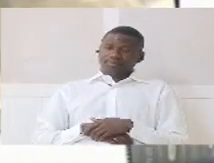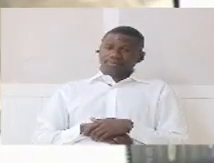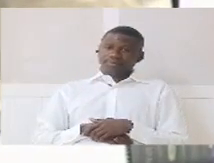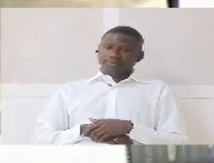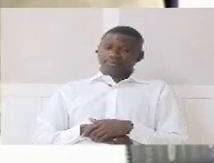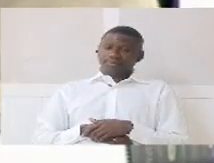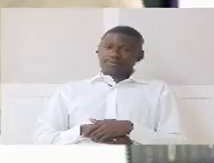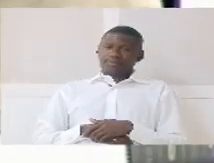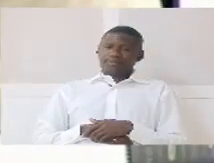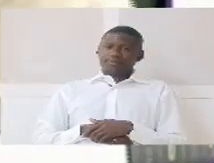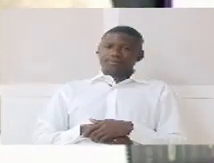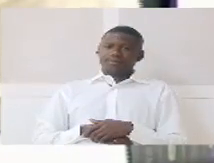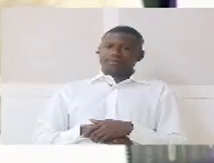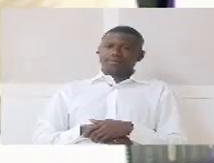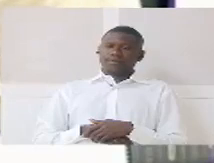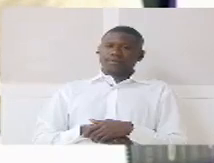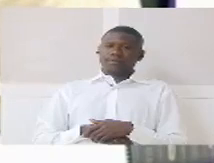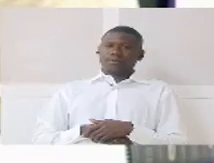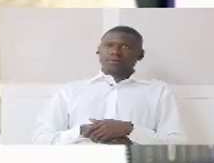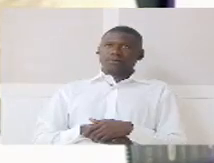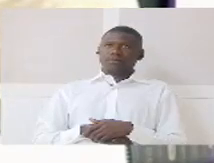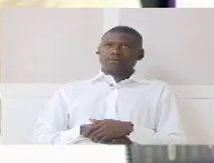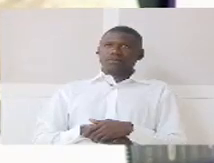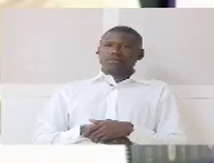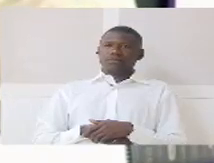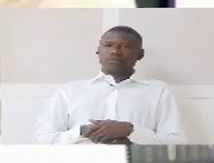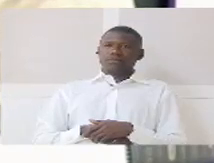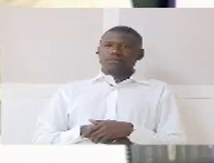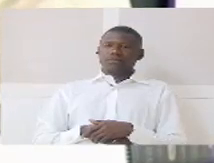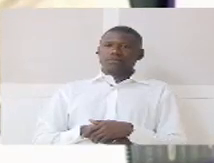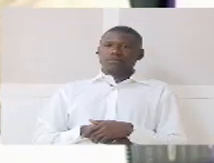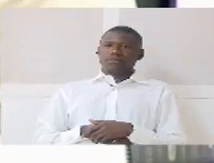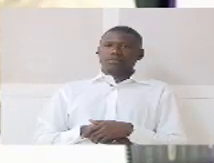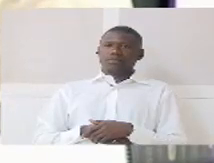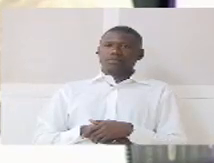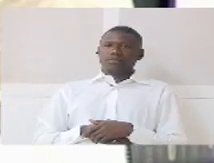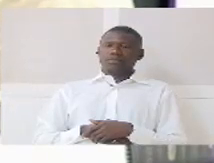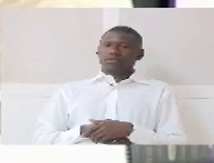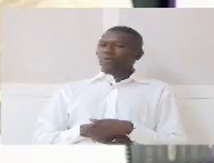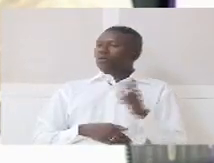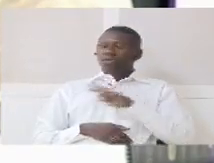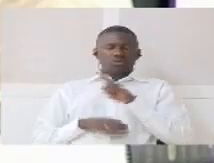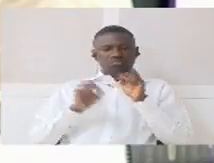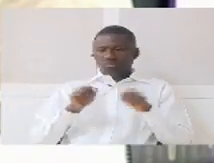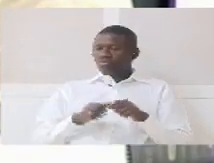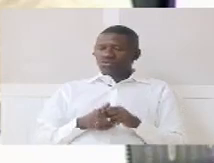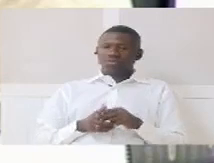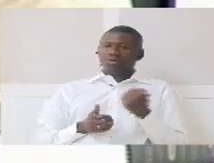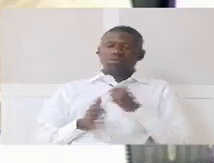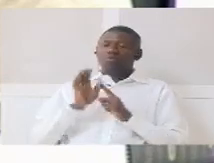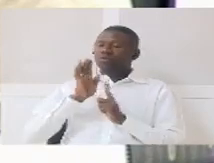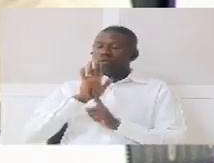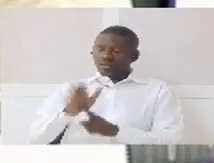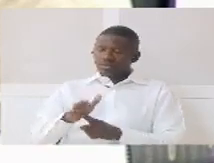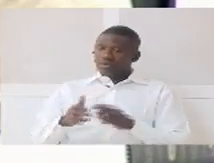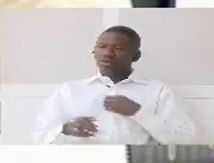What to Kelano Hadamadiati? Kebabam Yaranko 50, 60, 70, 80 years old. It cannot be humane because an elderly